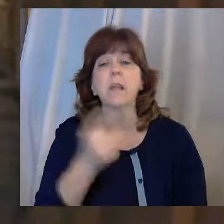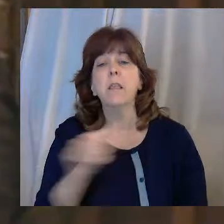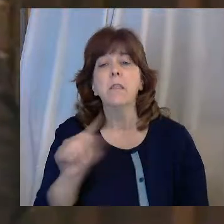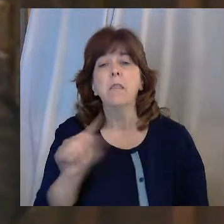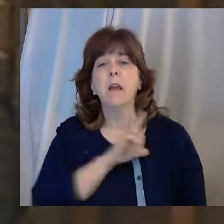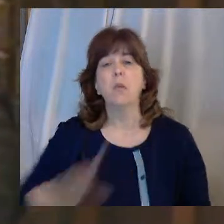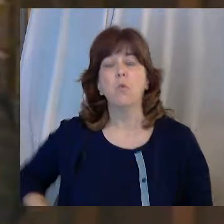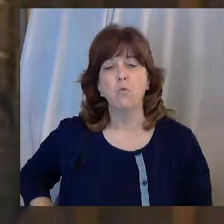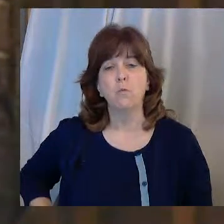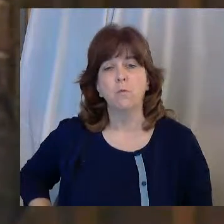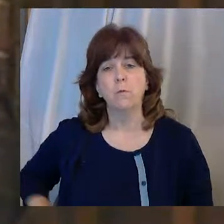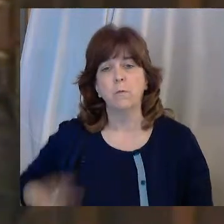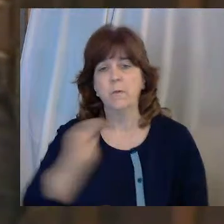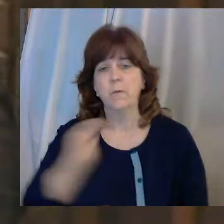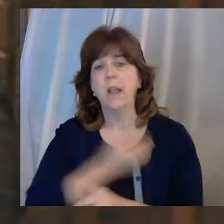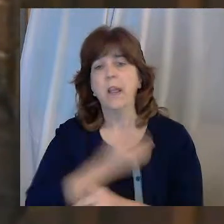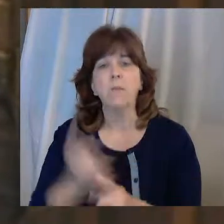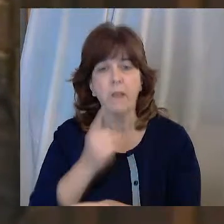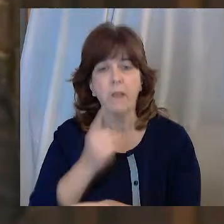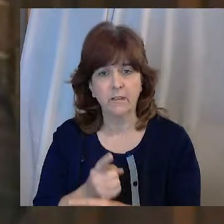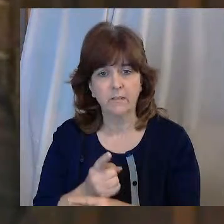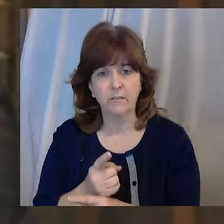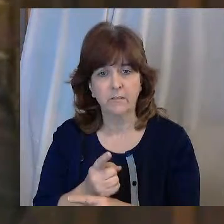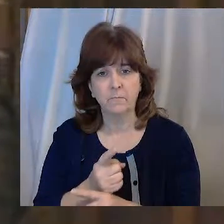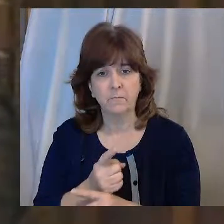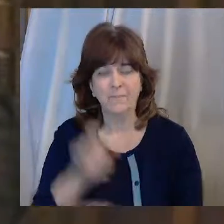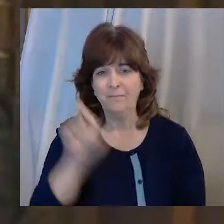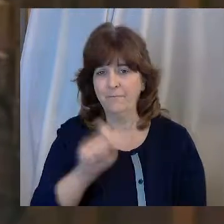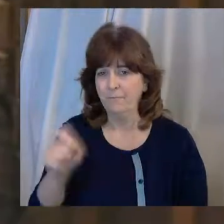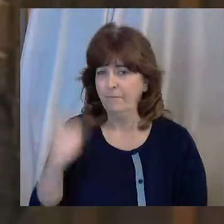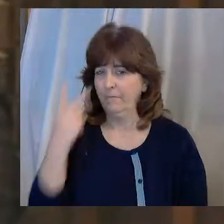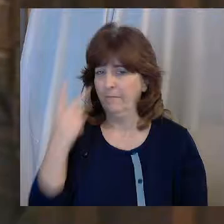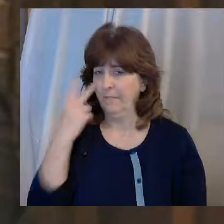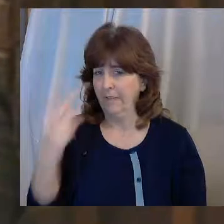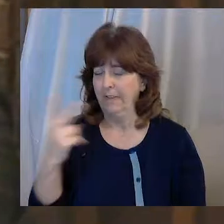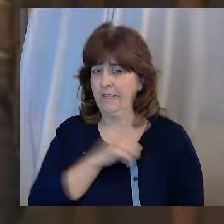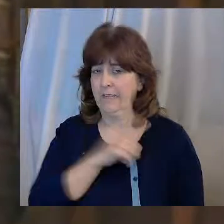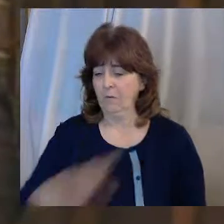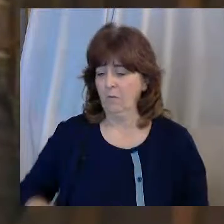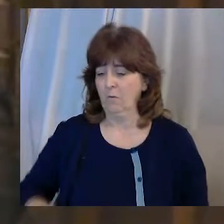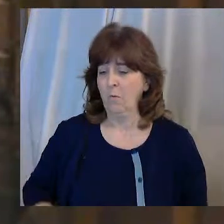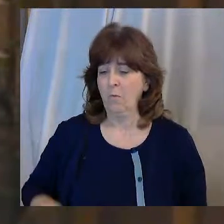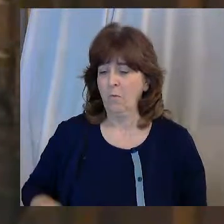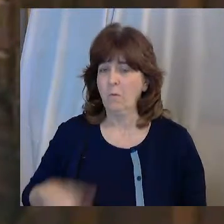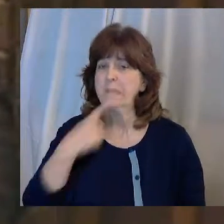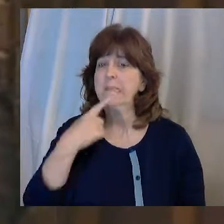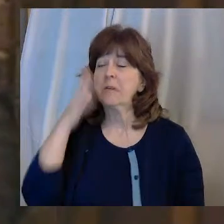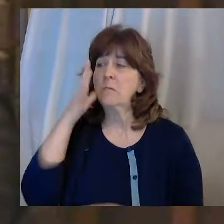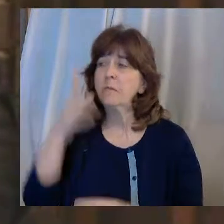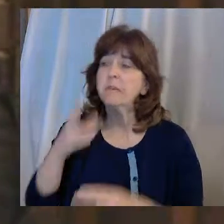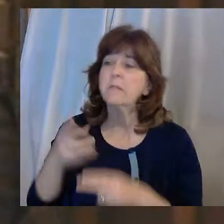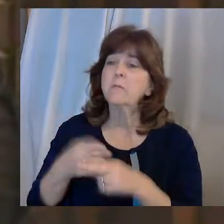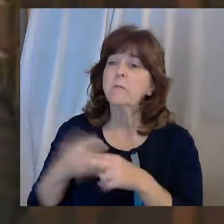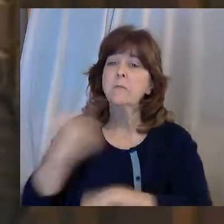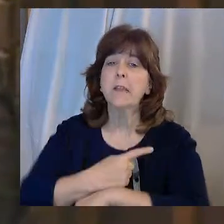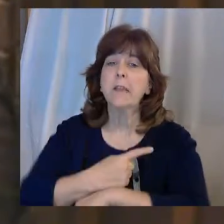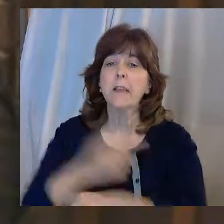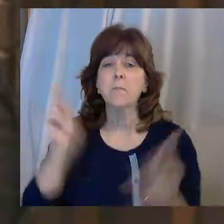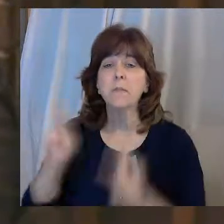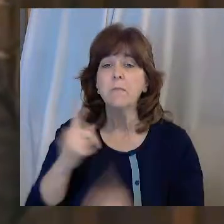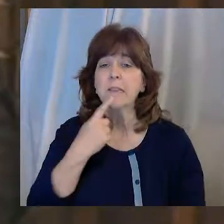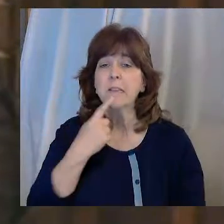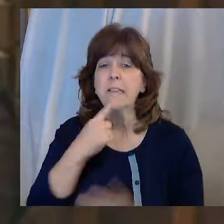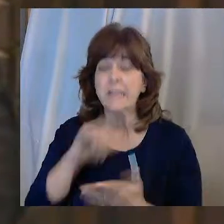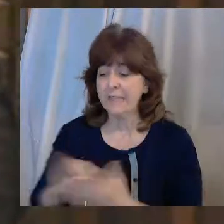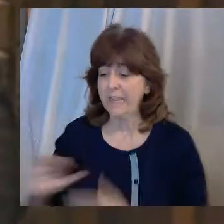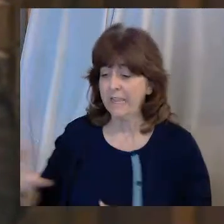our righteousness. Therefore, behold, the days are coming, says the Lord, that they shall no longer say, as the Lord lives who brought up the children of Israel from the land of